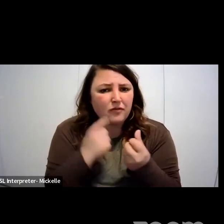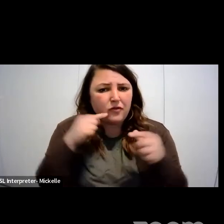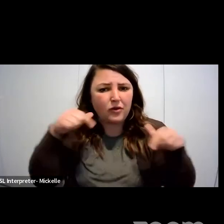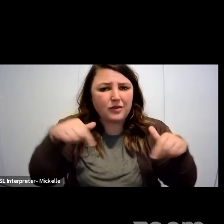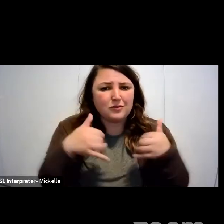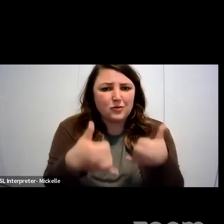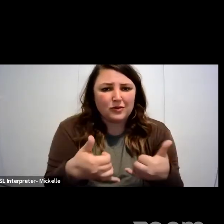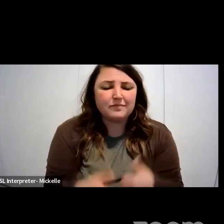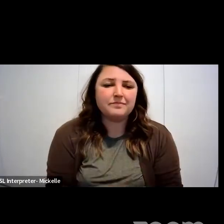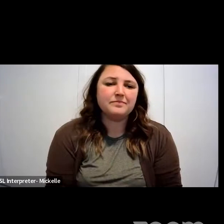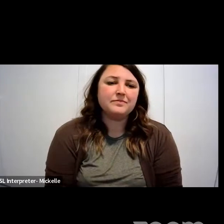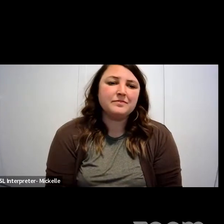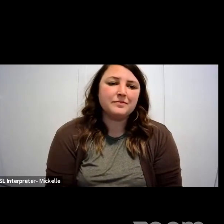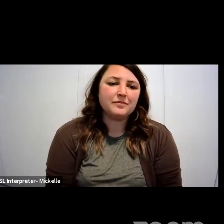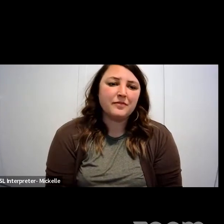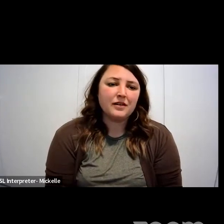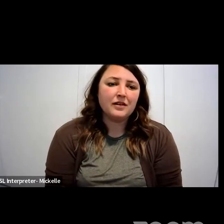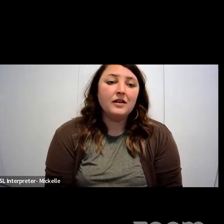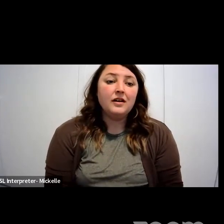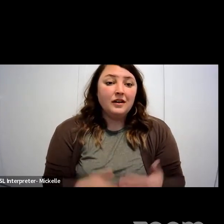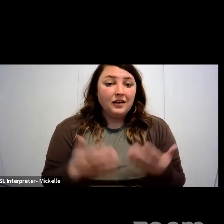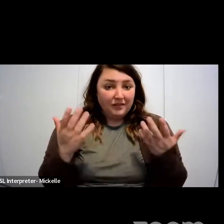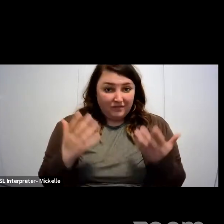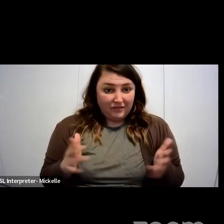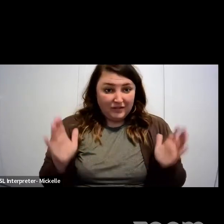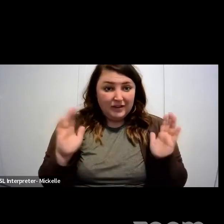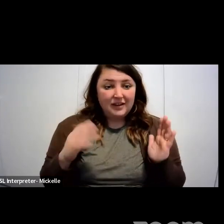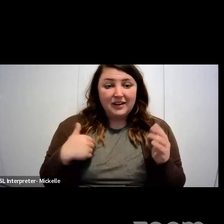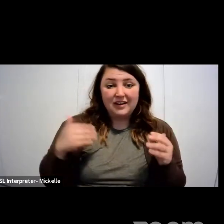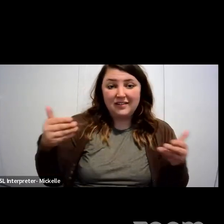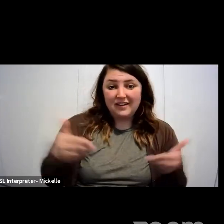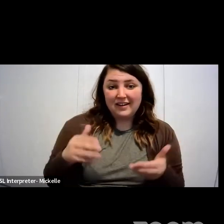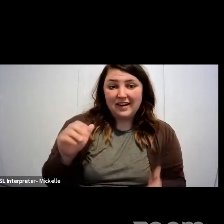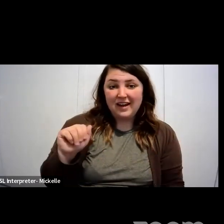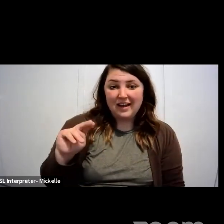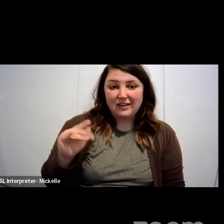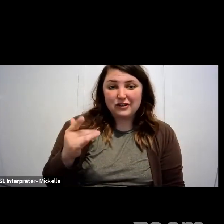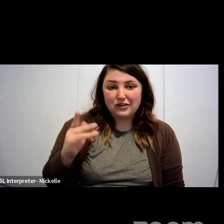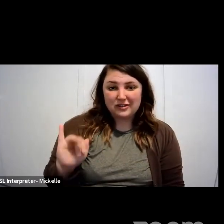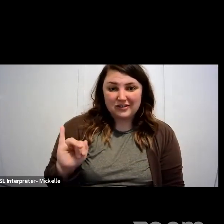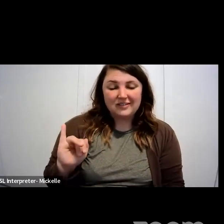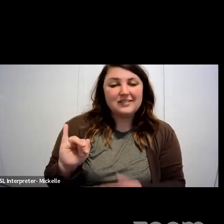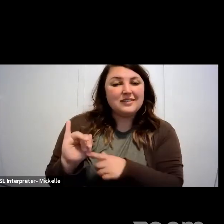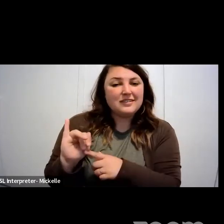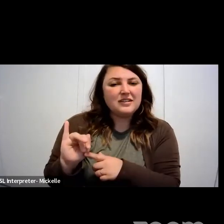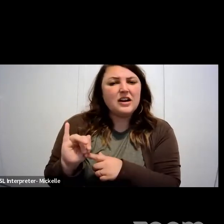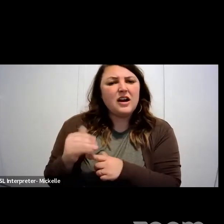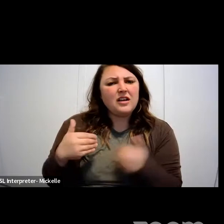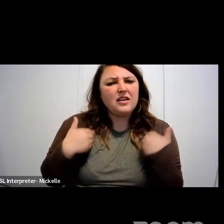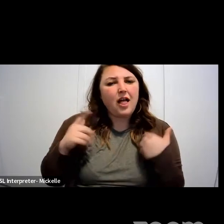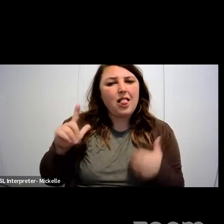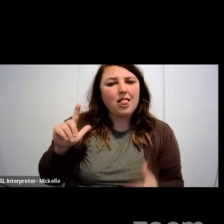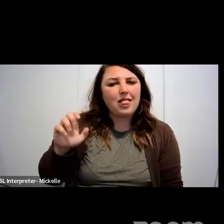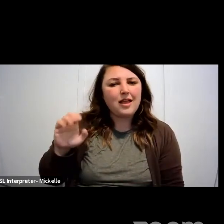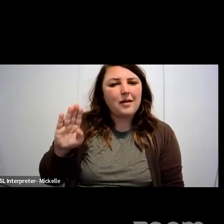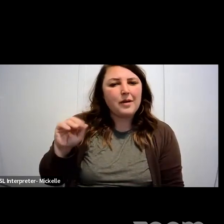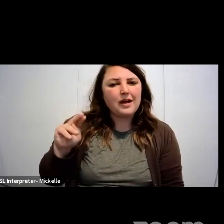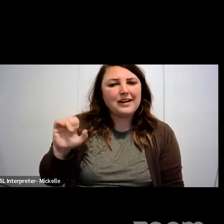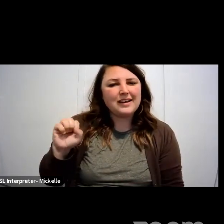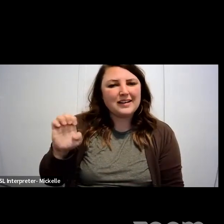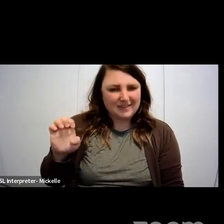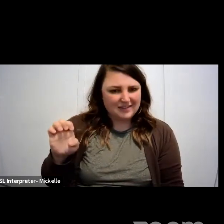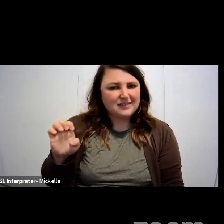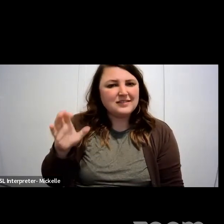award. To close out, I invite Angie, a young Lebanese singer and advocate for women's rights and